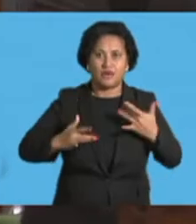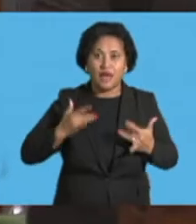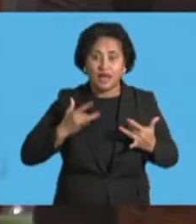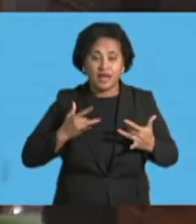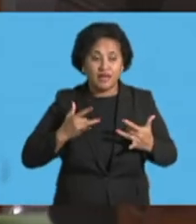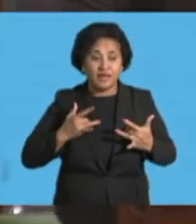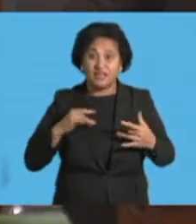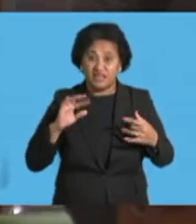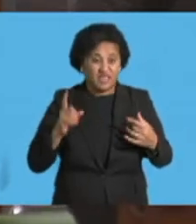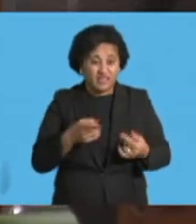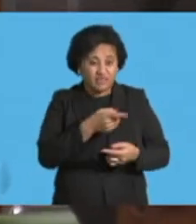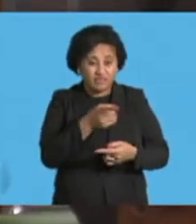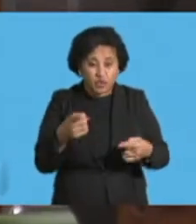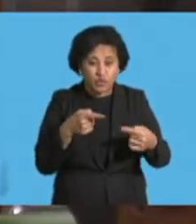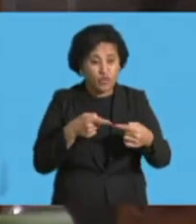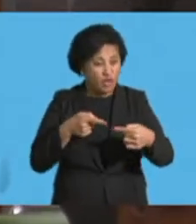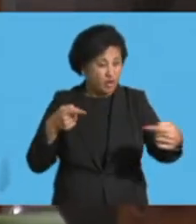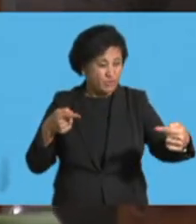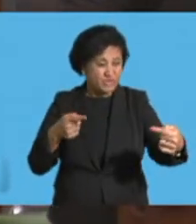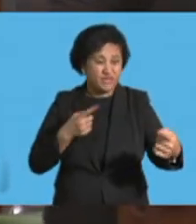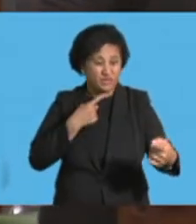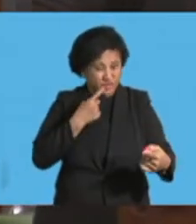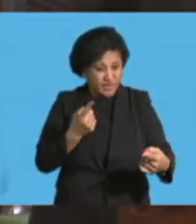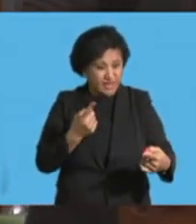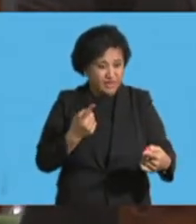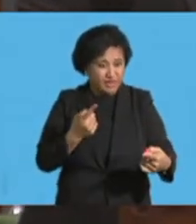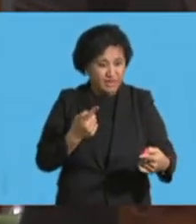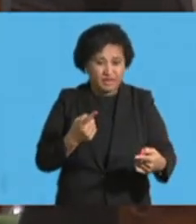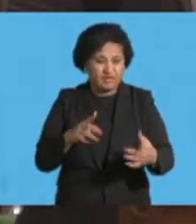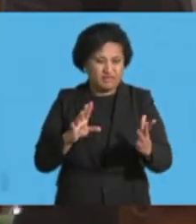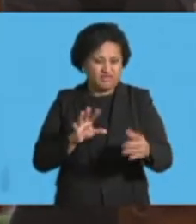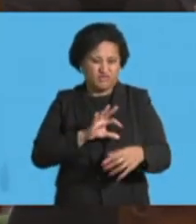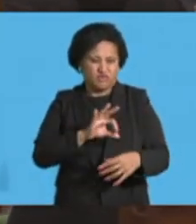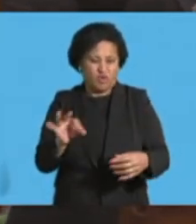I'm sorry to say these are not leaders for the people. They